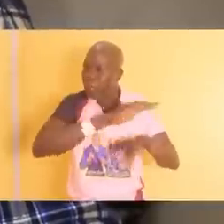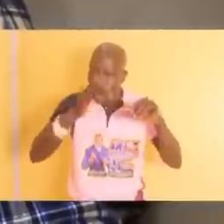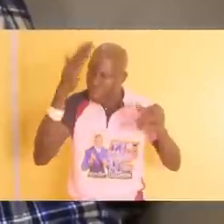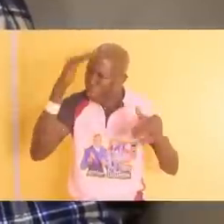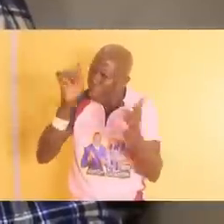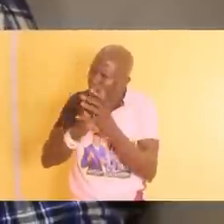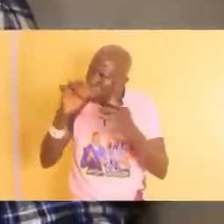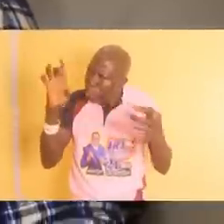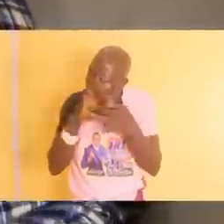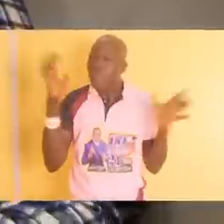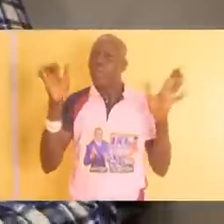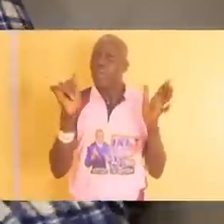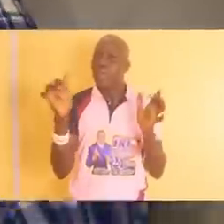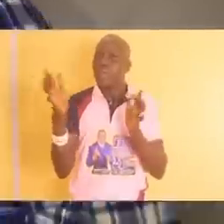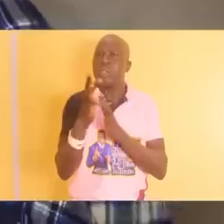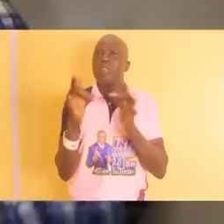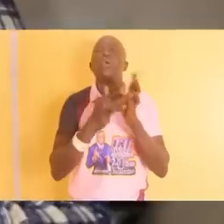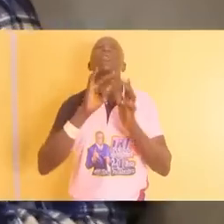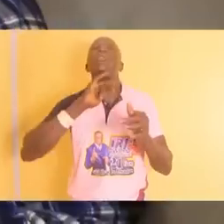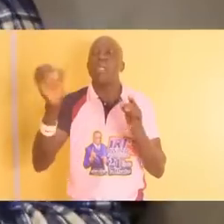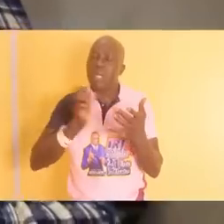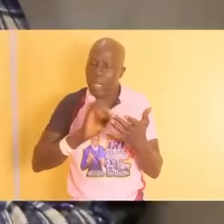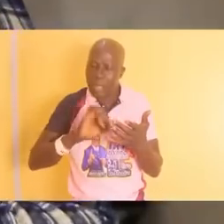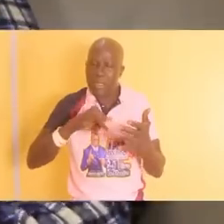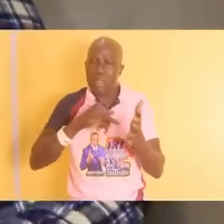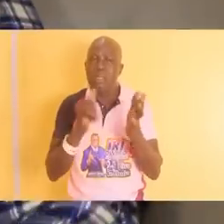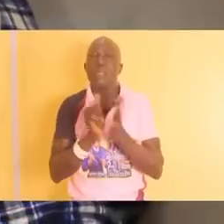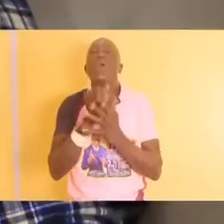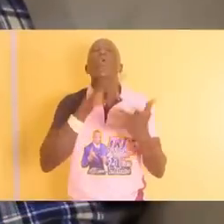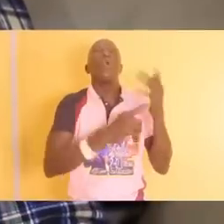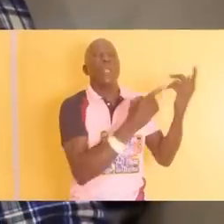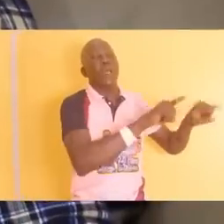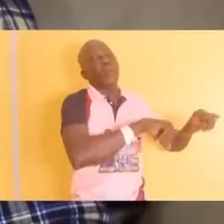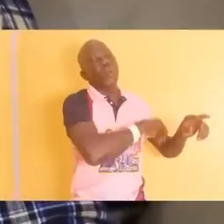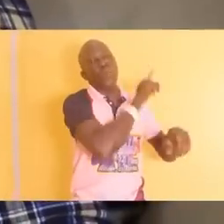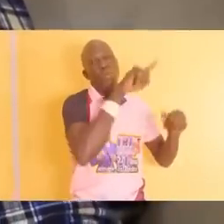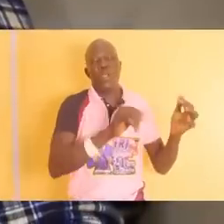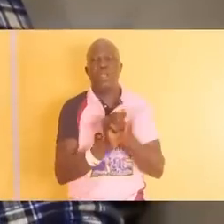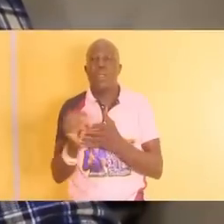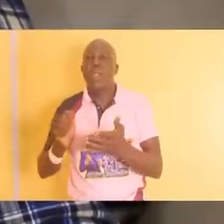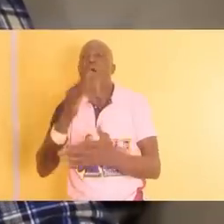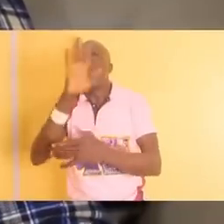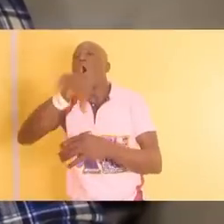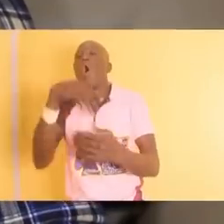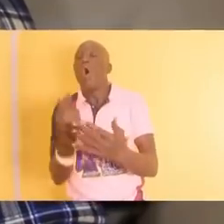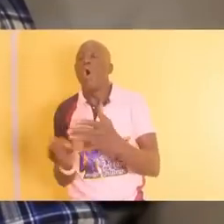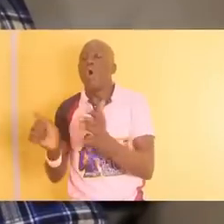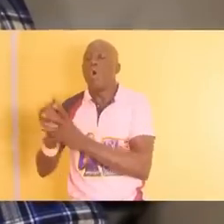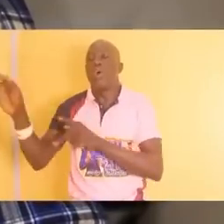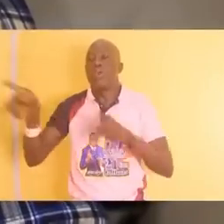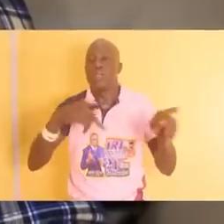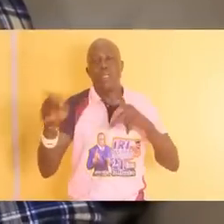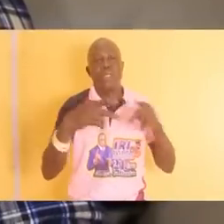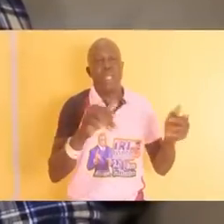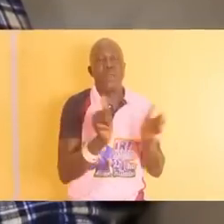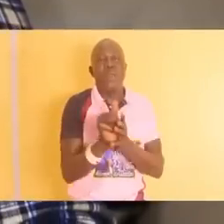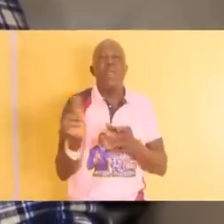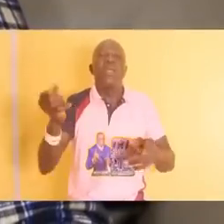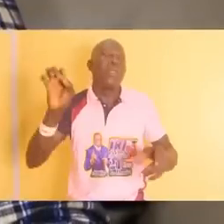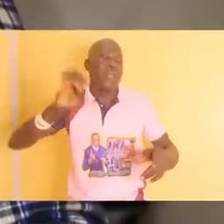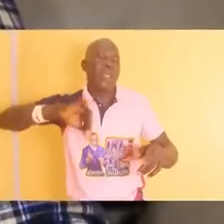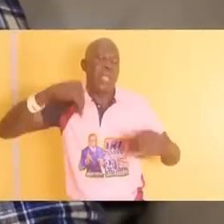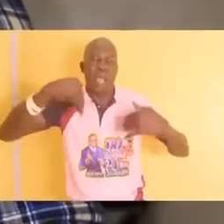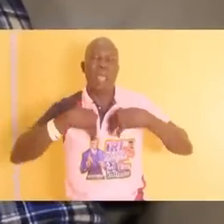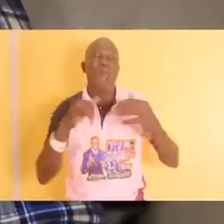What to shock you? We have not heard yes, you. Is Jesus Christ that wrote it? What happened? Bobo, I want Sam, we have all those songs. Only I